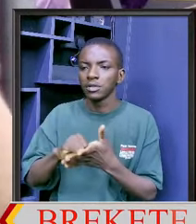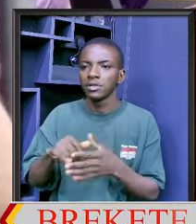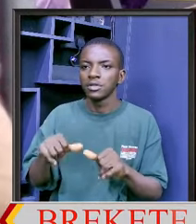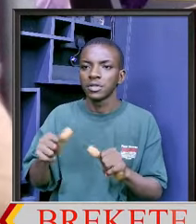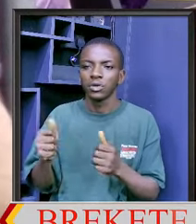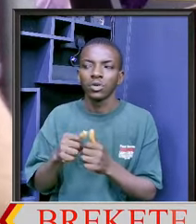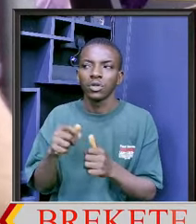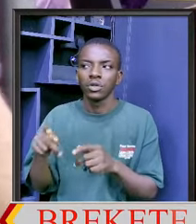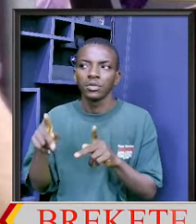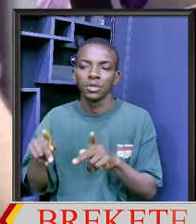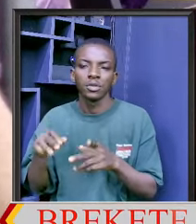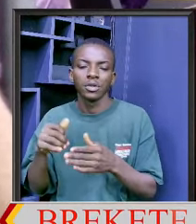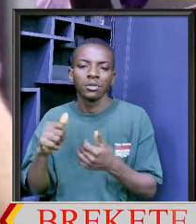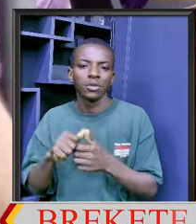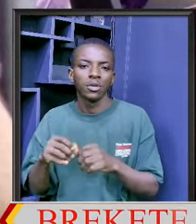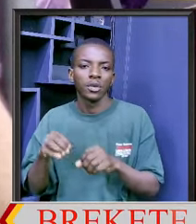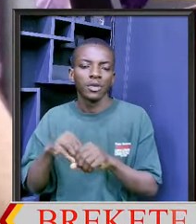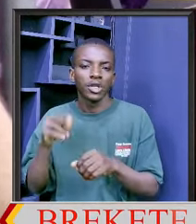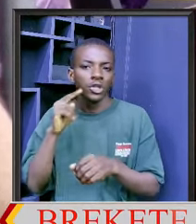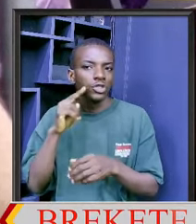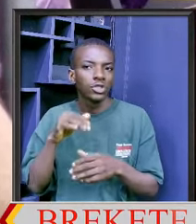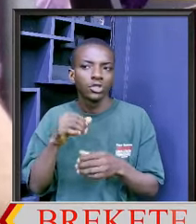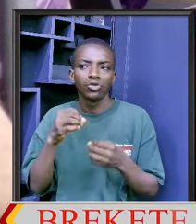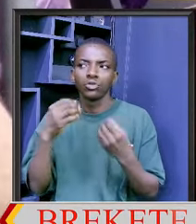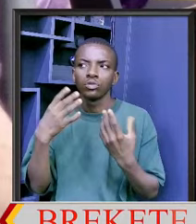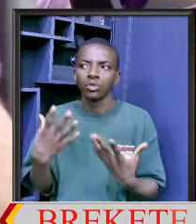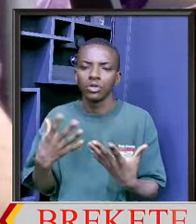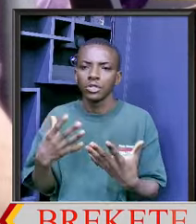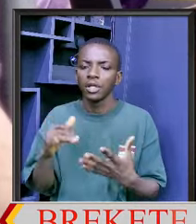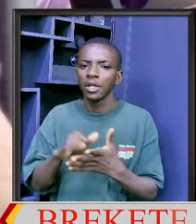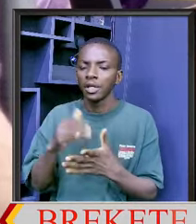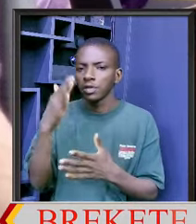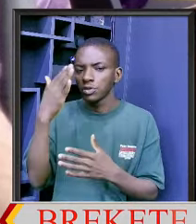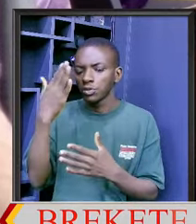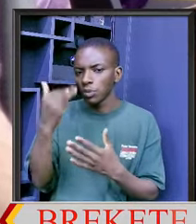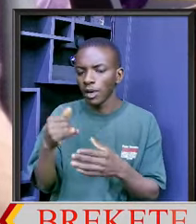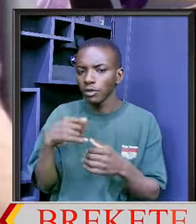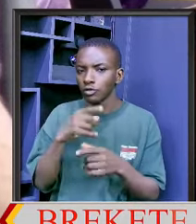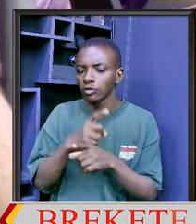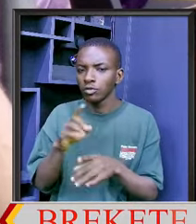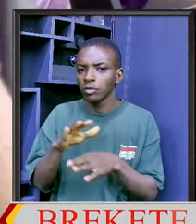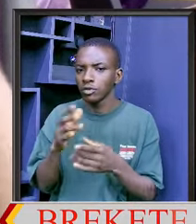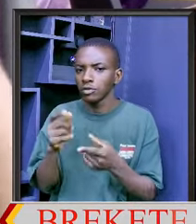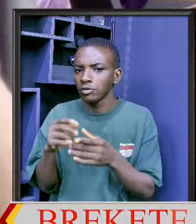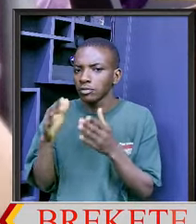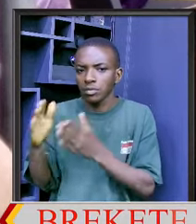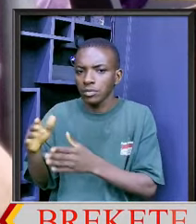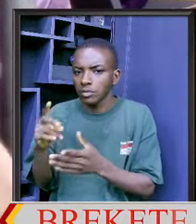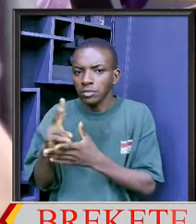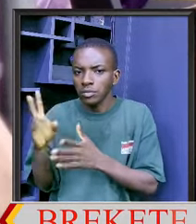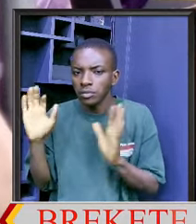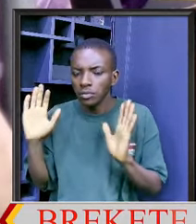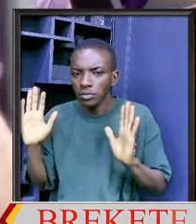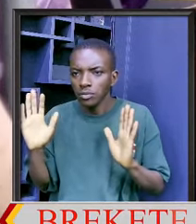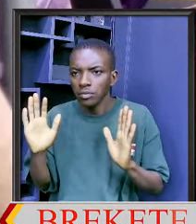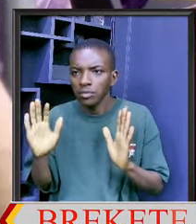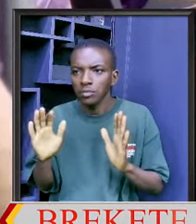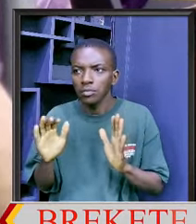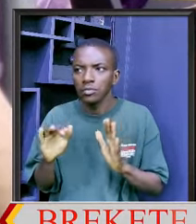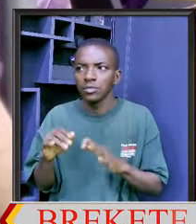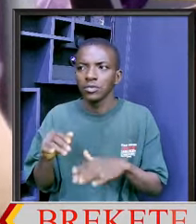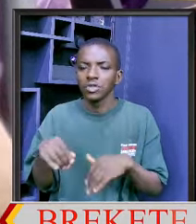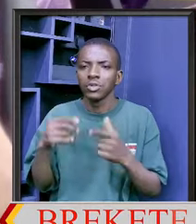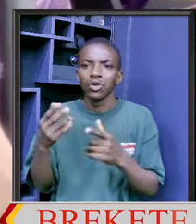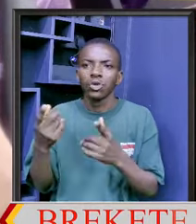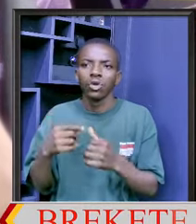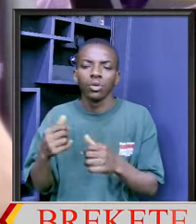stay with these people. The problem for Nigeria can't be like, say, don't they too much. That's why we know we'll make it just be that one, 2 weeks, once in 2 weeks that they come.